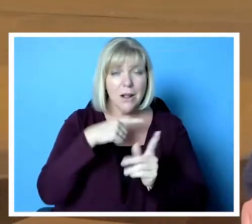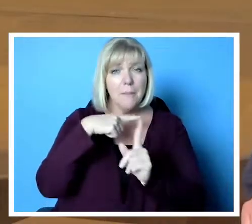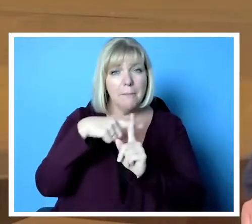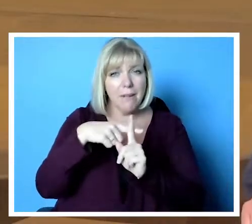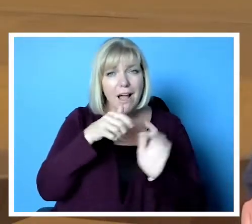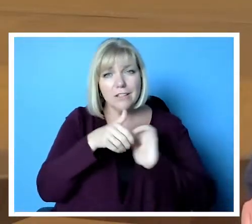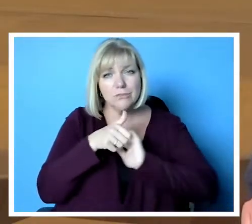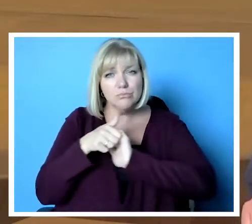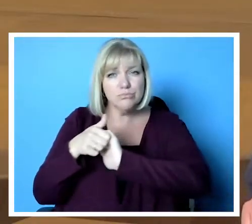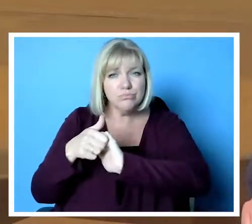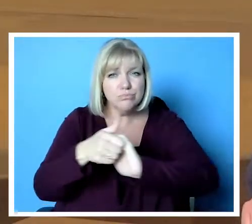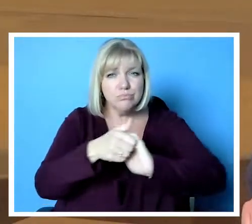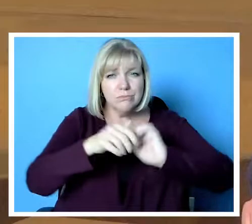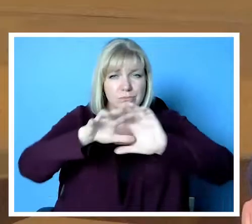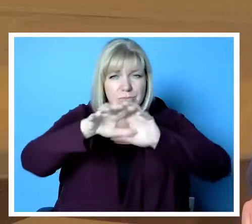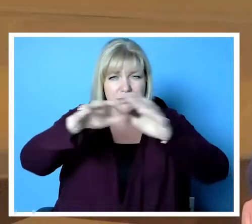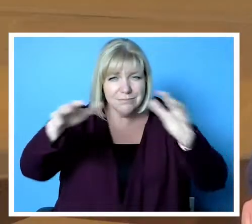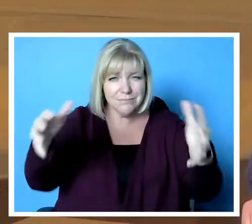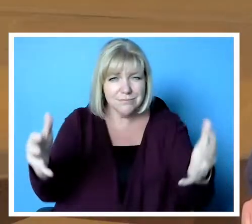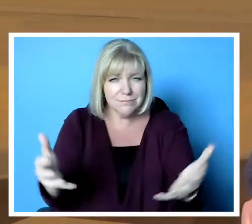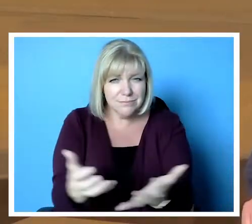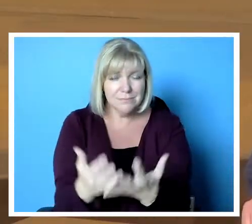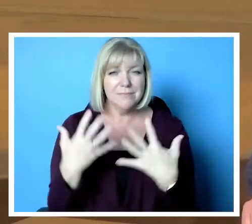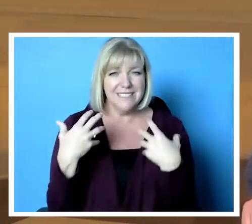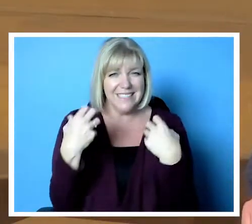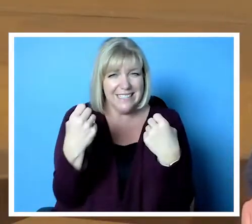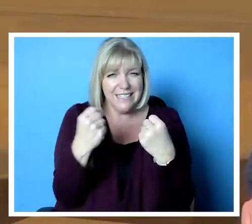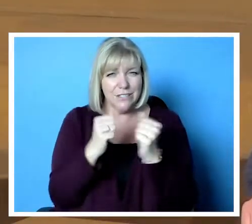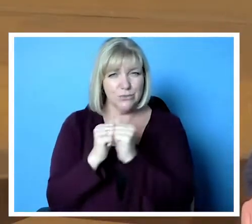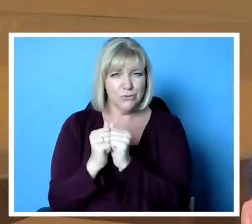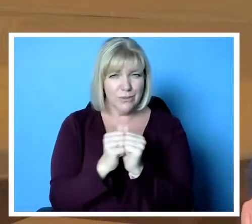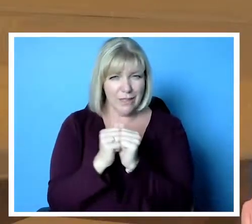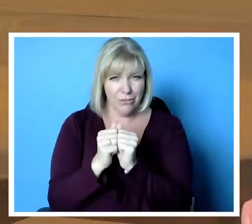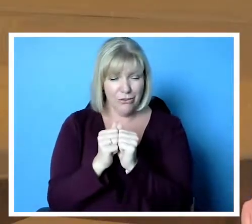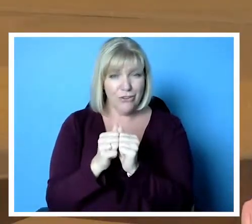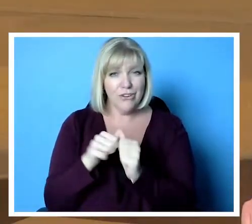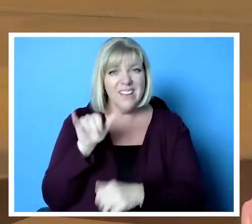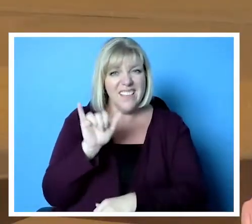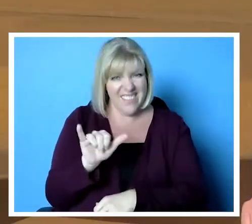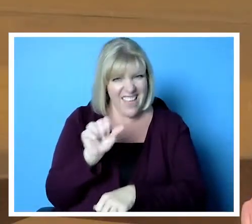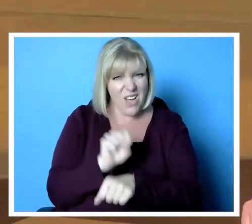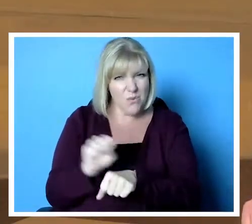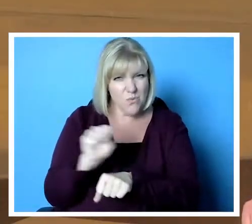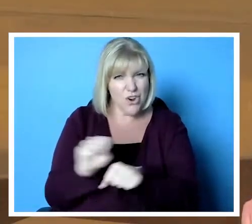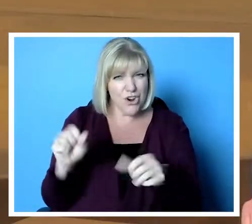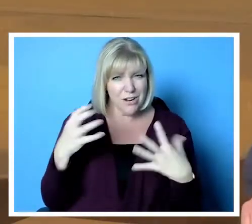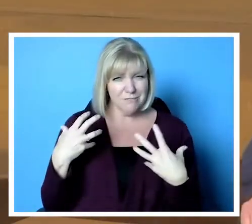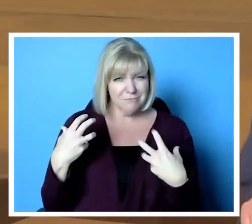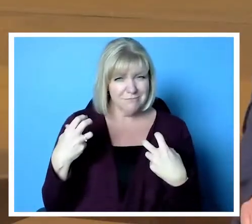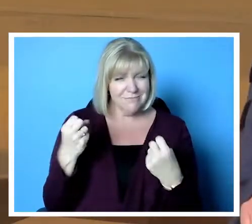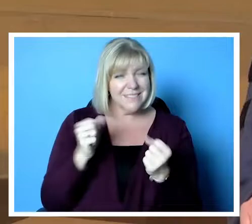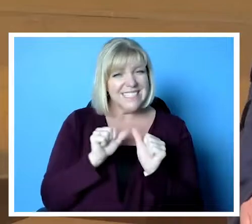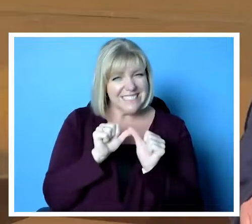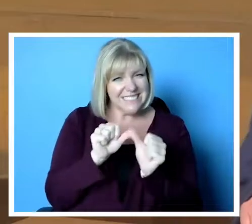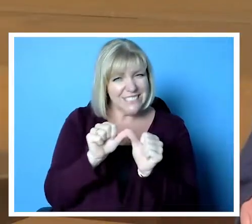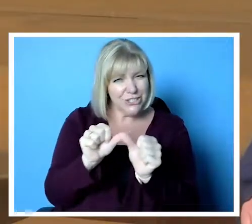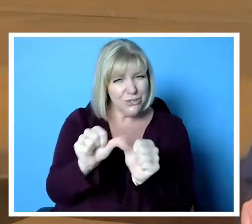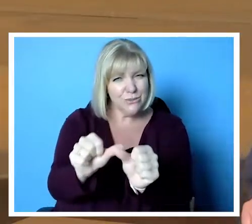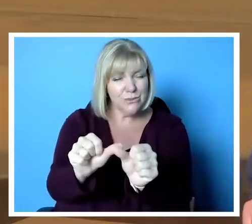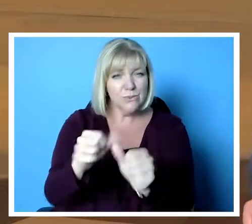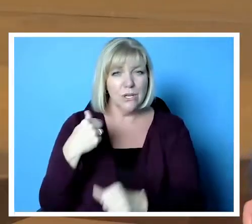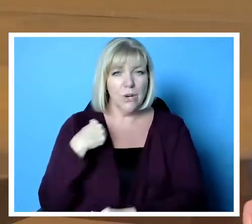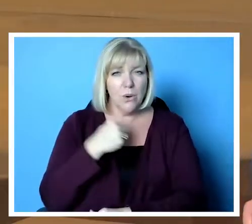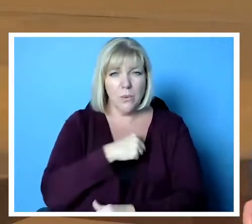and global healing. This work of restoration will continue as we integrate all that we